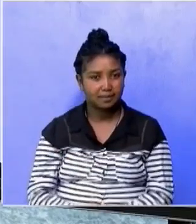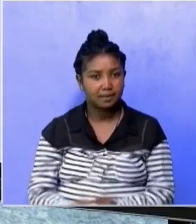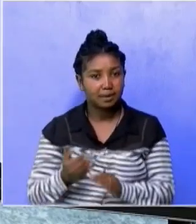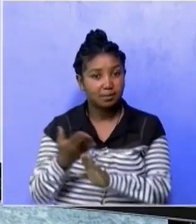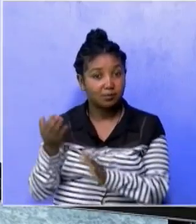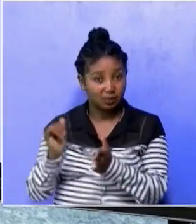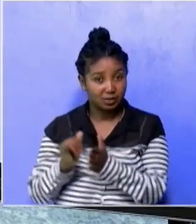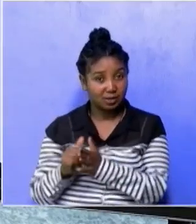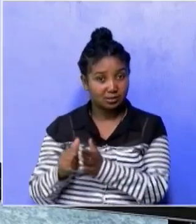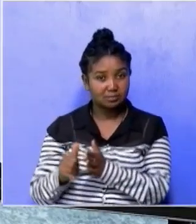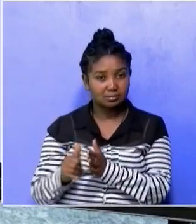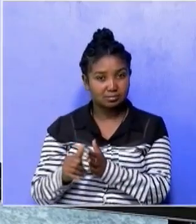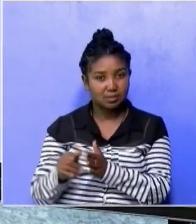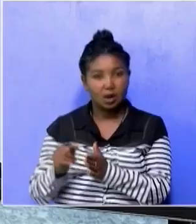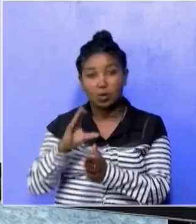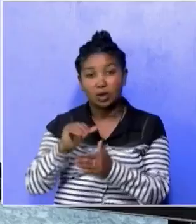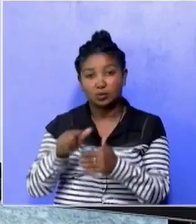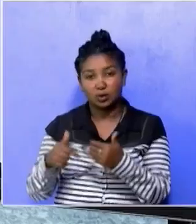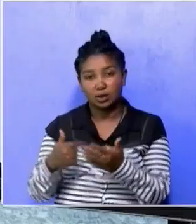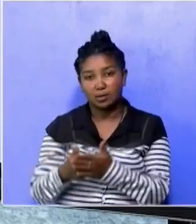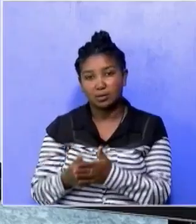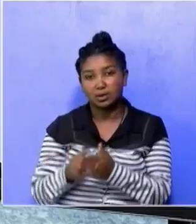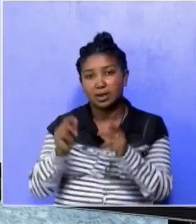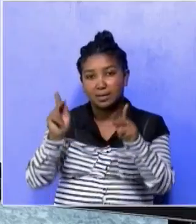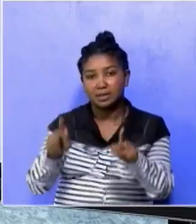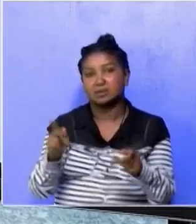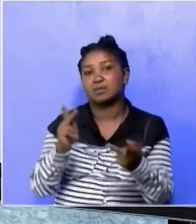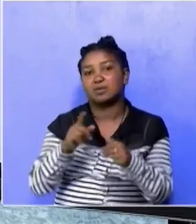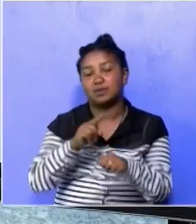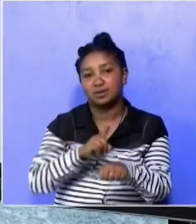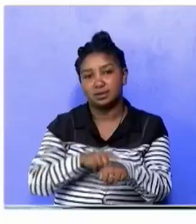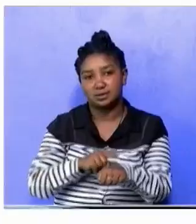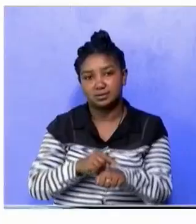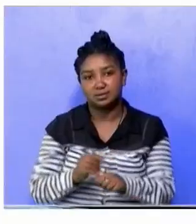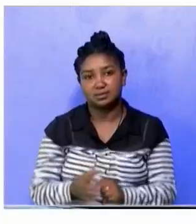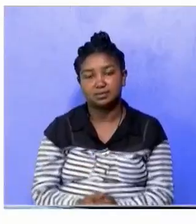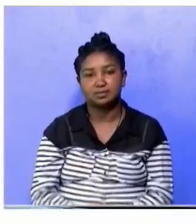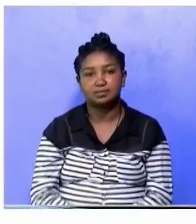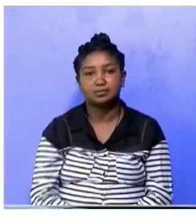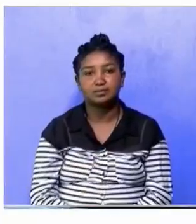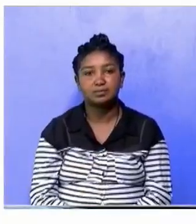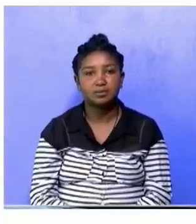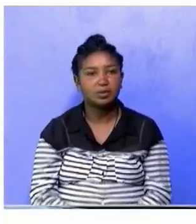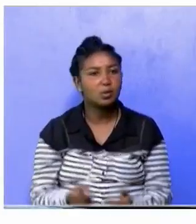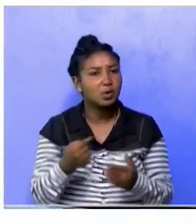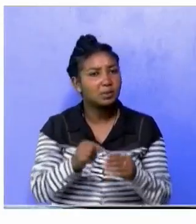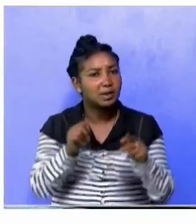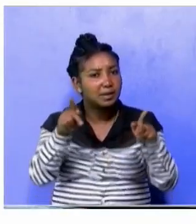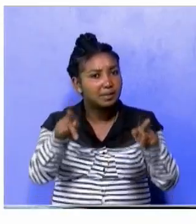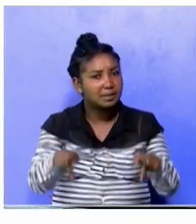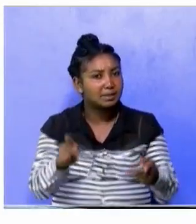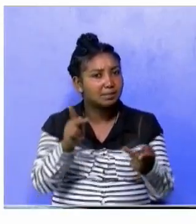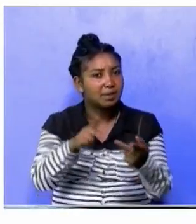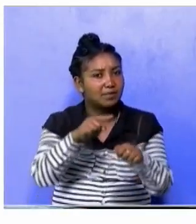Before that, I would like to talk about present perfect tense. What does mean present perfect tense